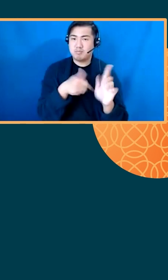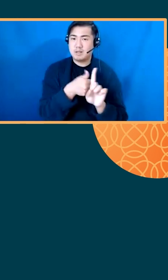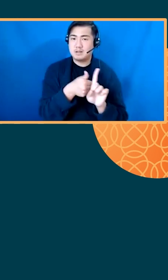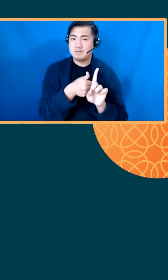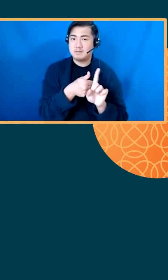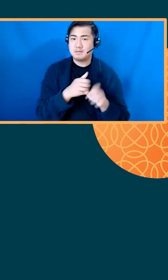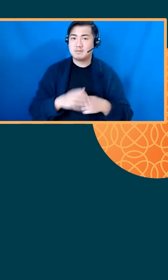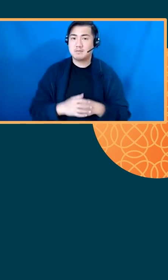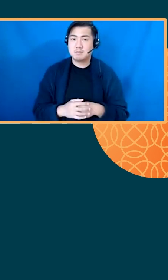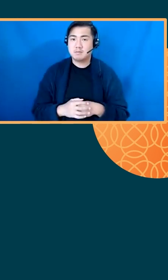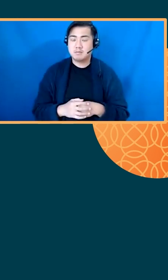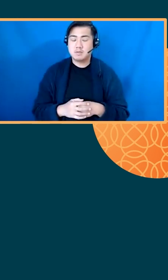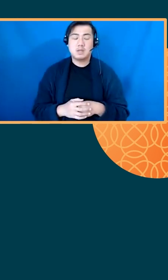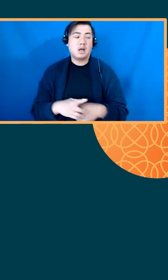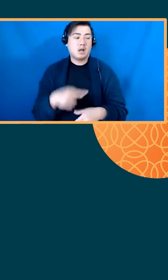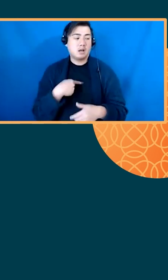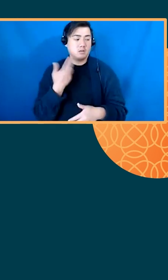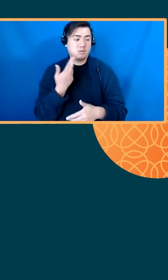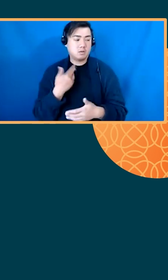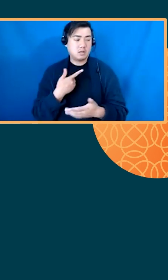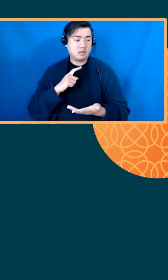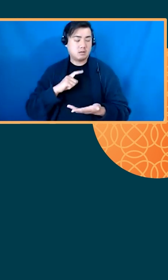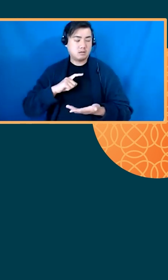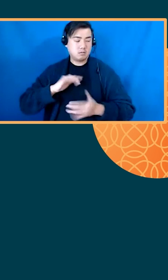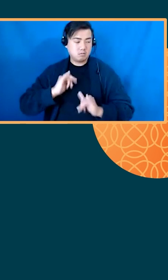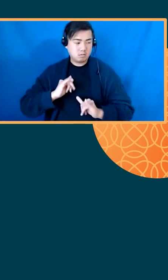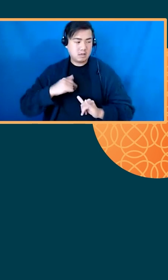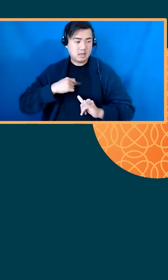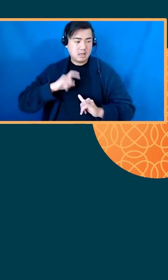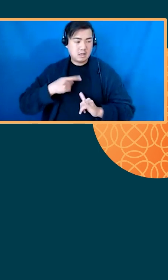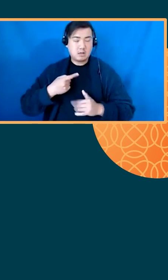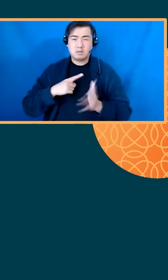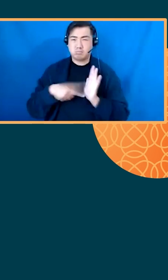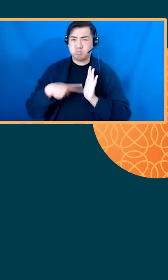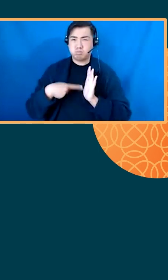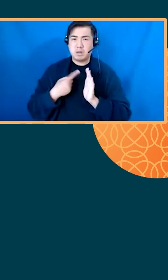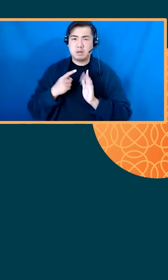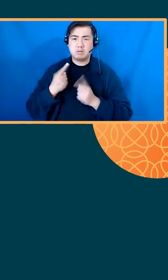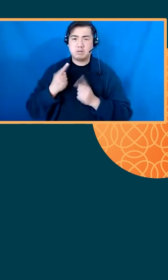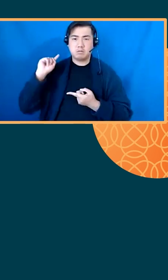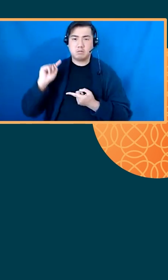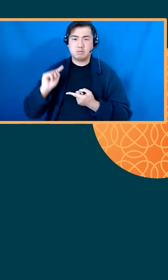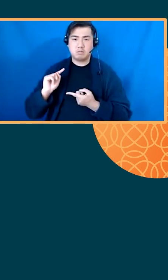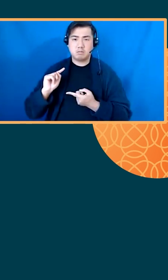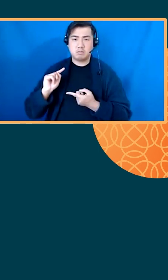to be less hard on myself is also to put the